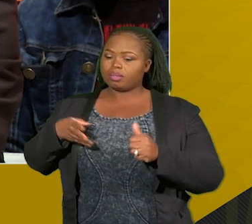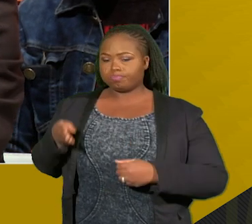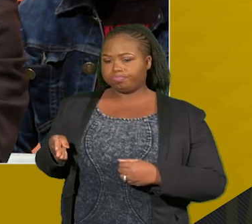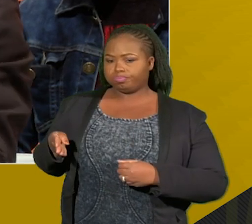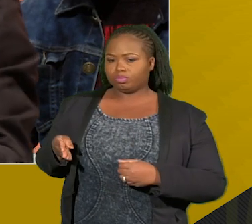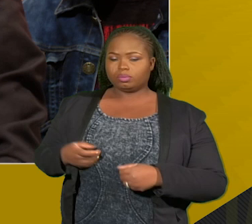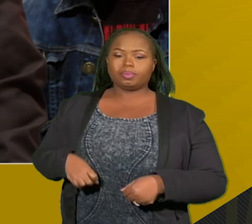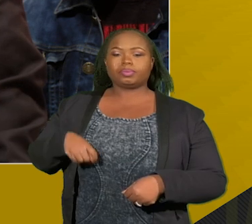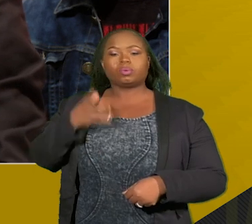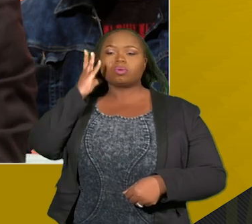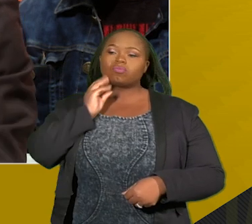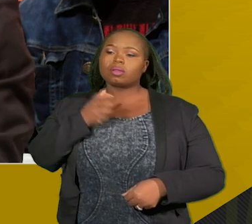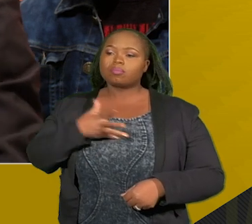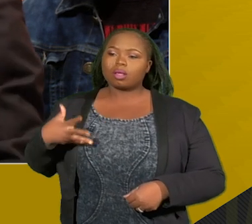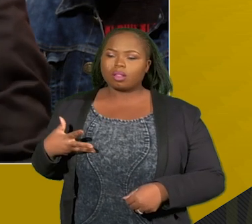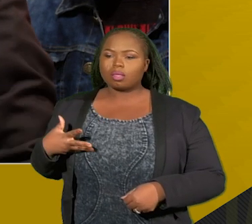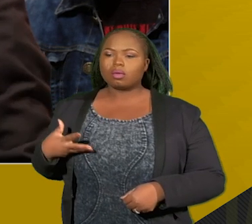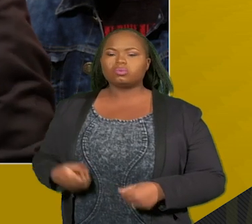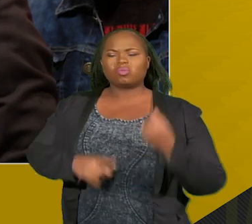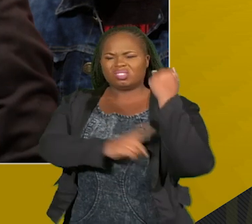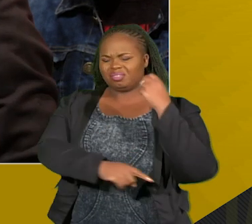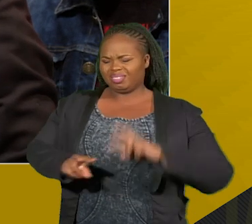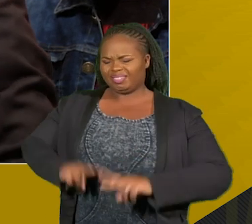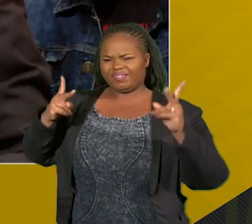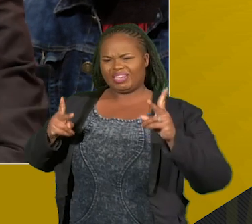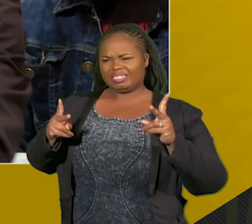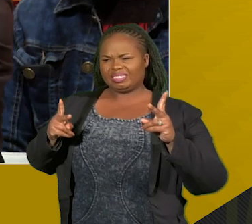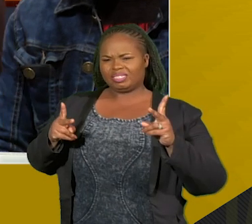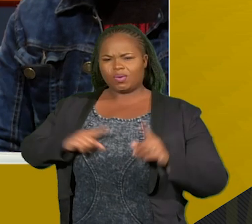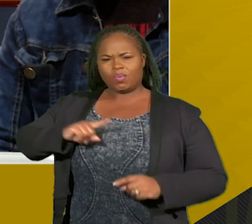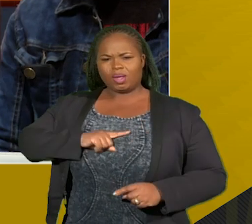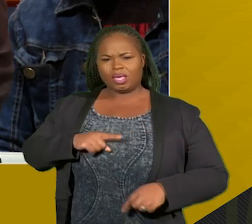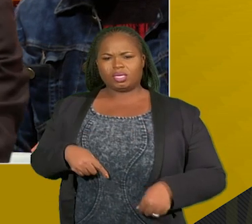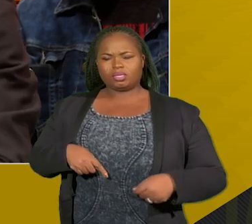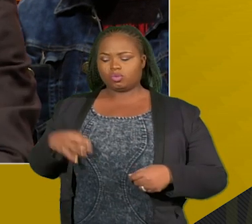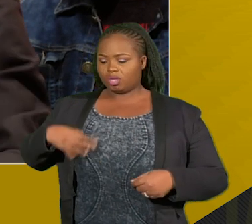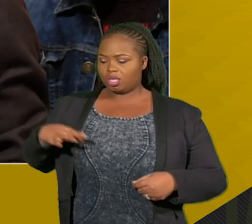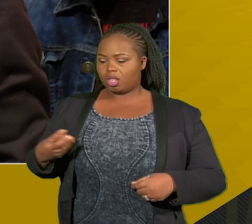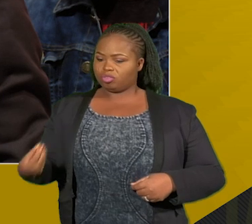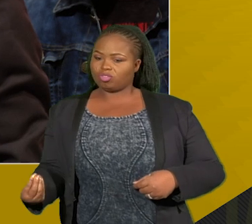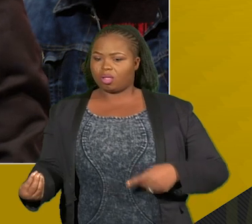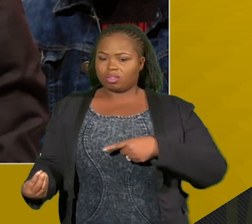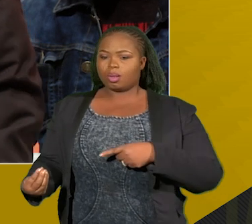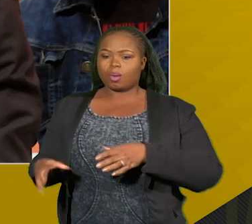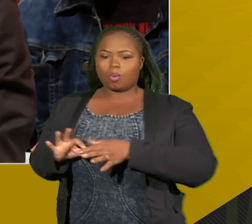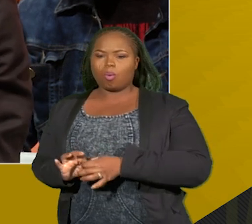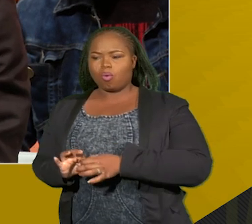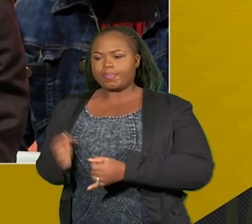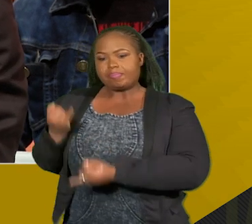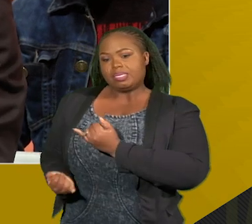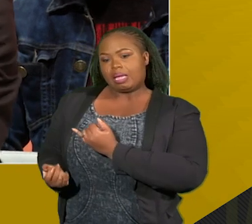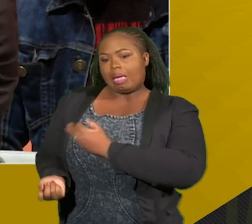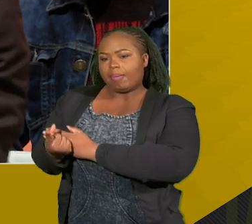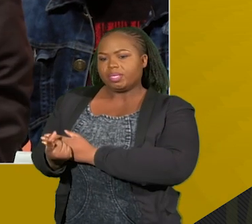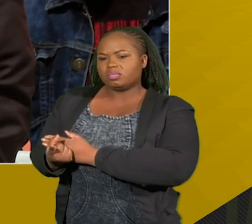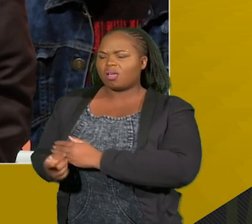and koko ha re hodisa, the discipline is not the same. Ha wena as a girl child kontlo wentse